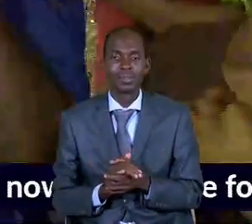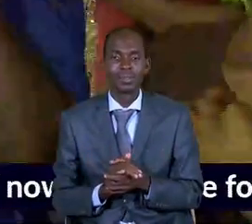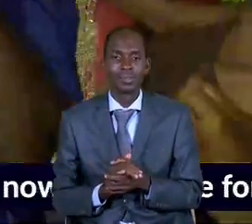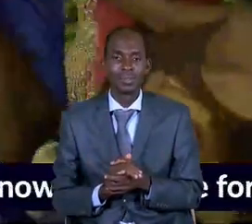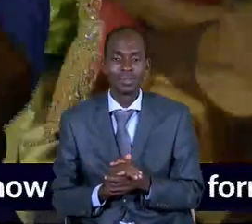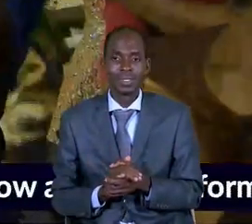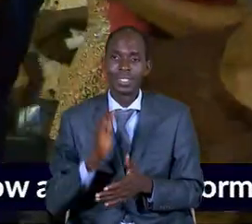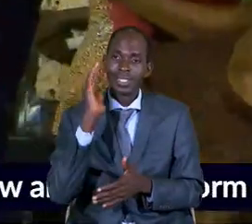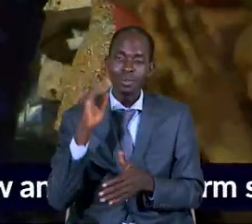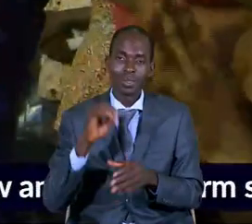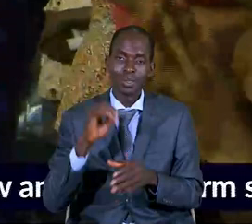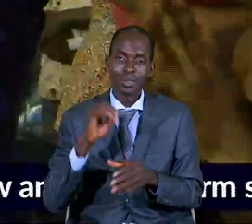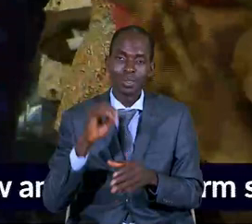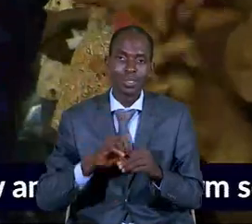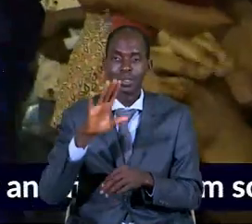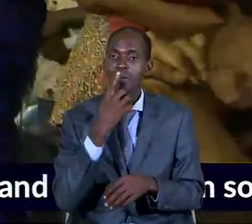Testimony in your mouth tonight.